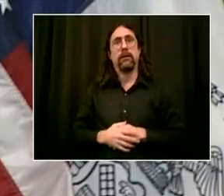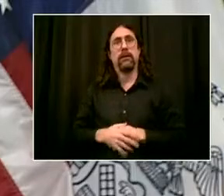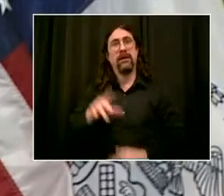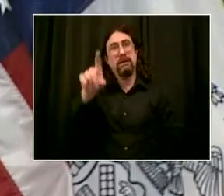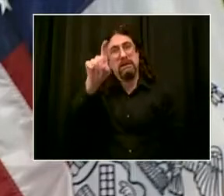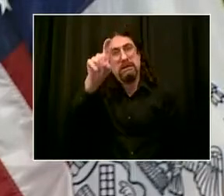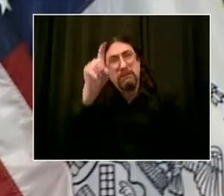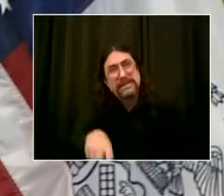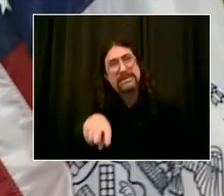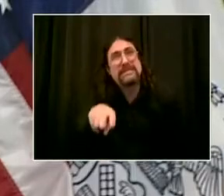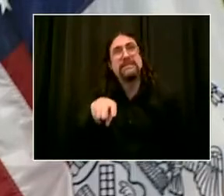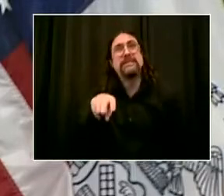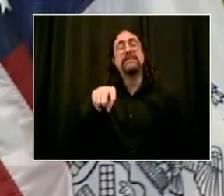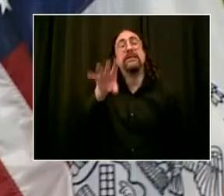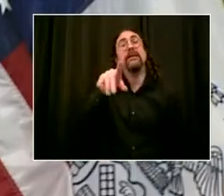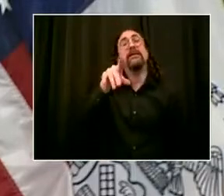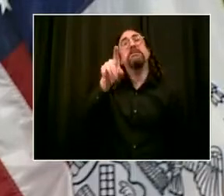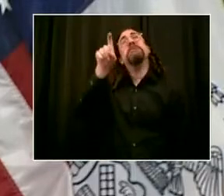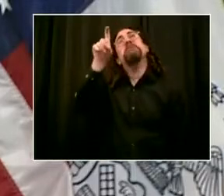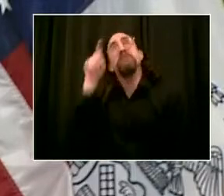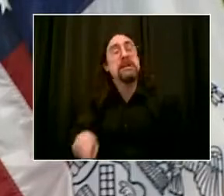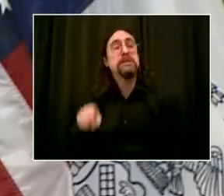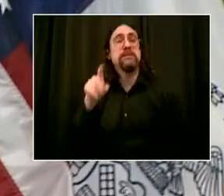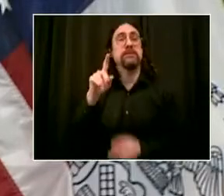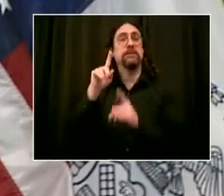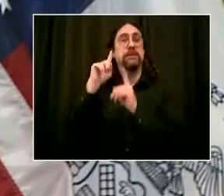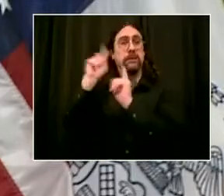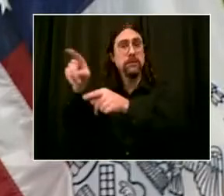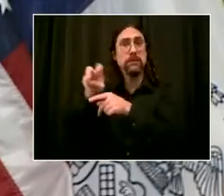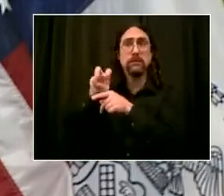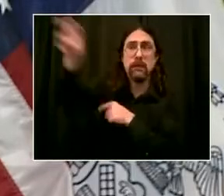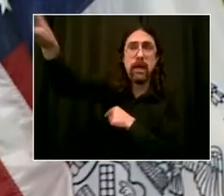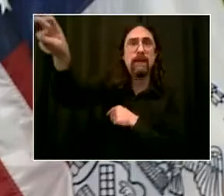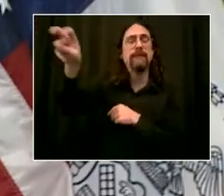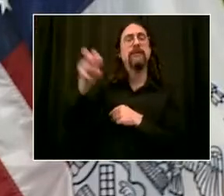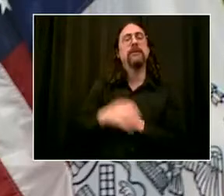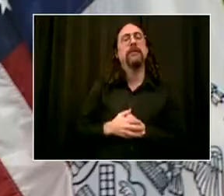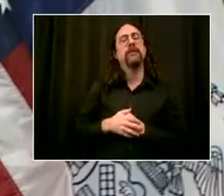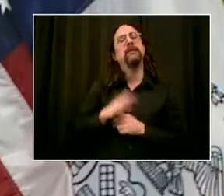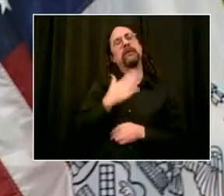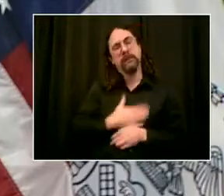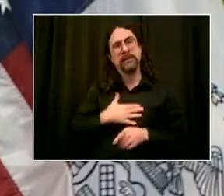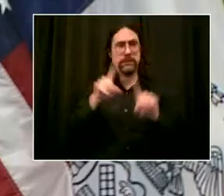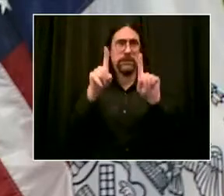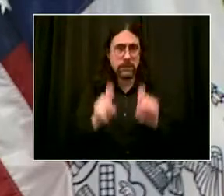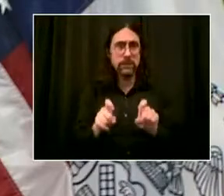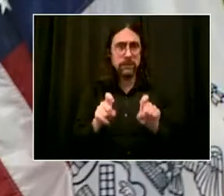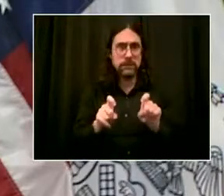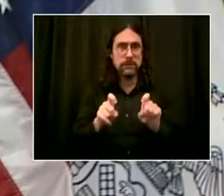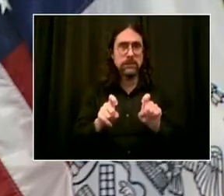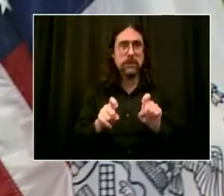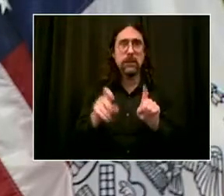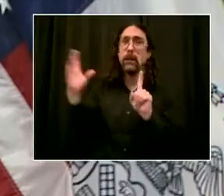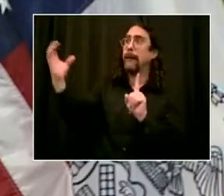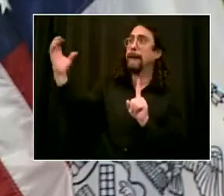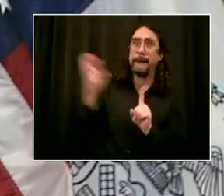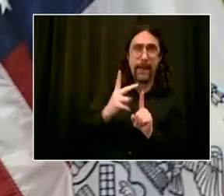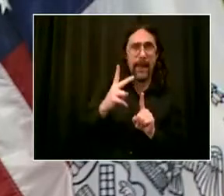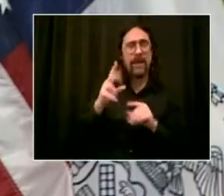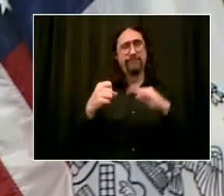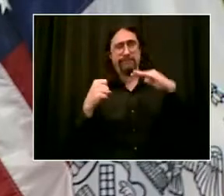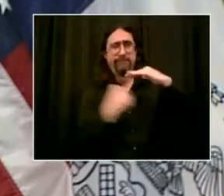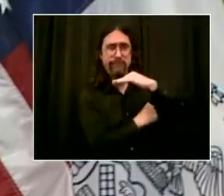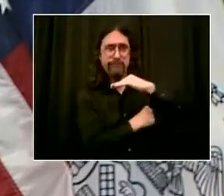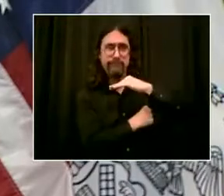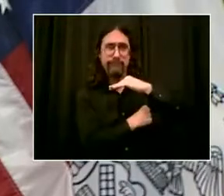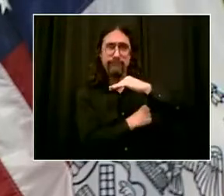to and again everyone small holiday Gatherings uh if it's folks from outside the home practice social distancing